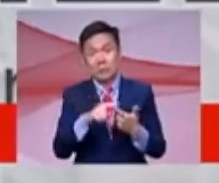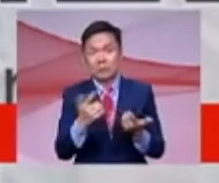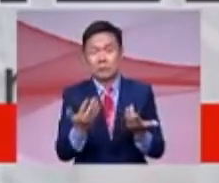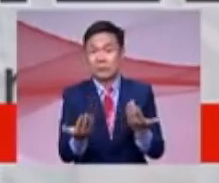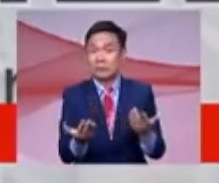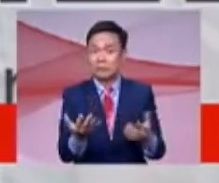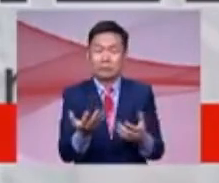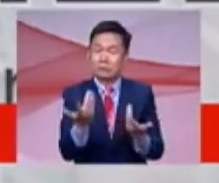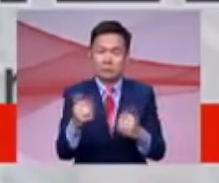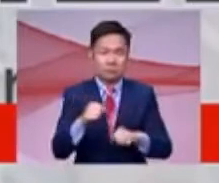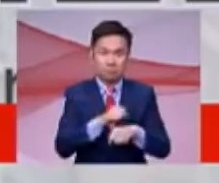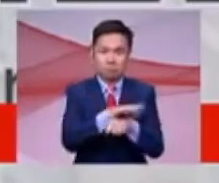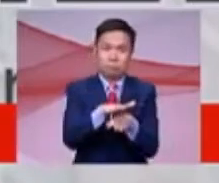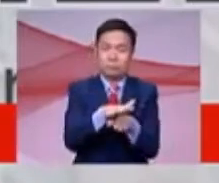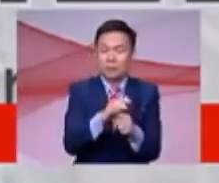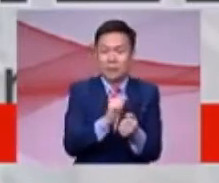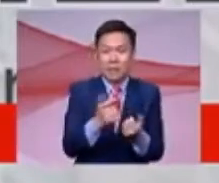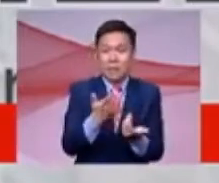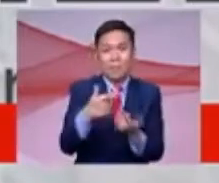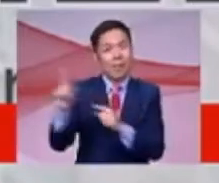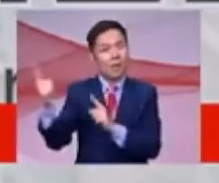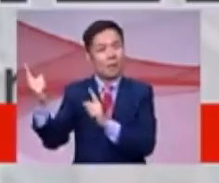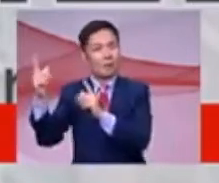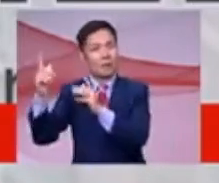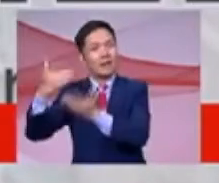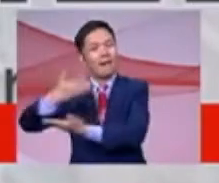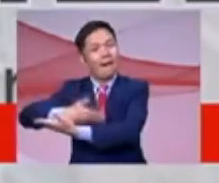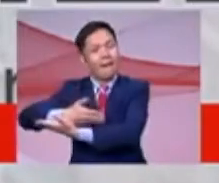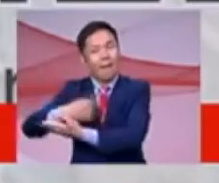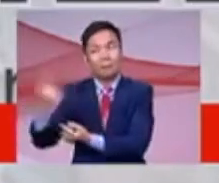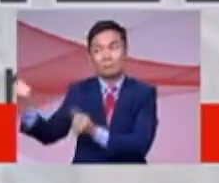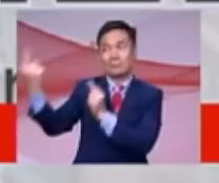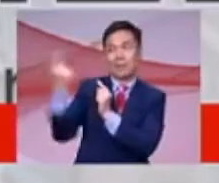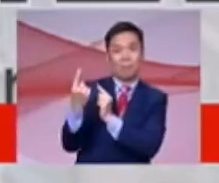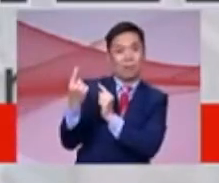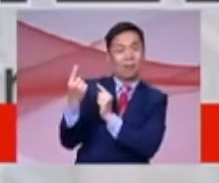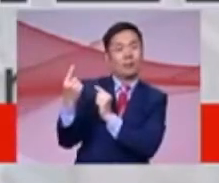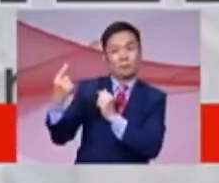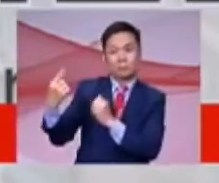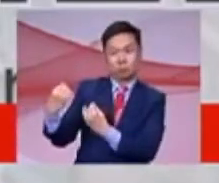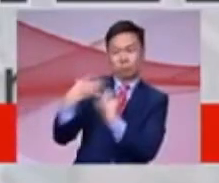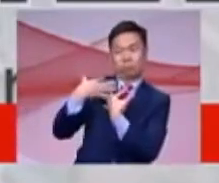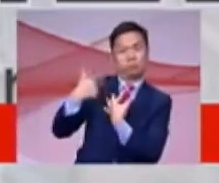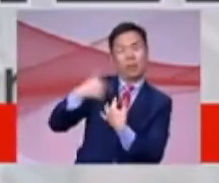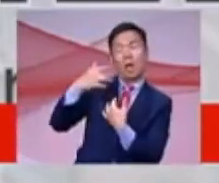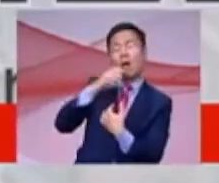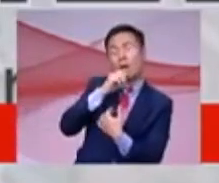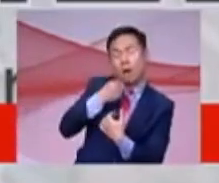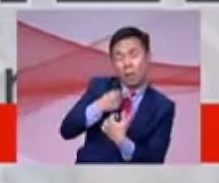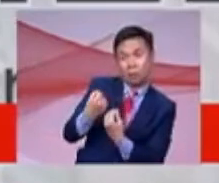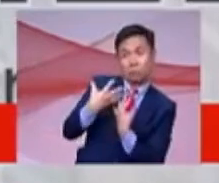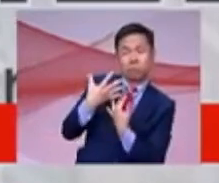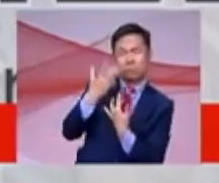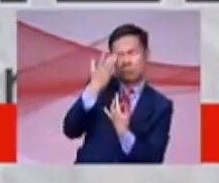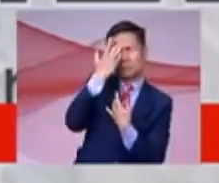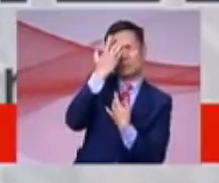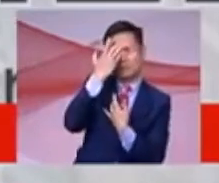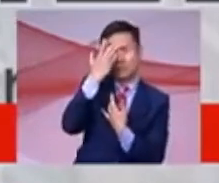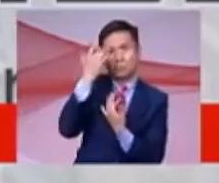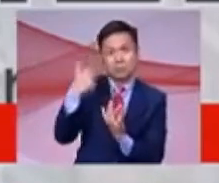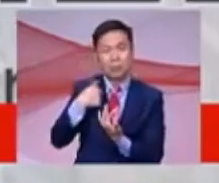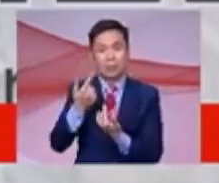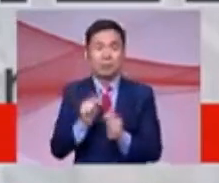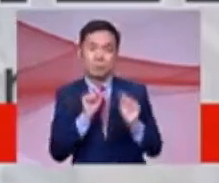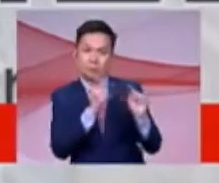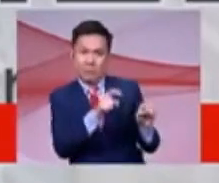infected, whether from their children coming home, bringing the infection to the elderly, and this is why once they are infected, we have to